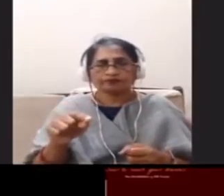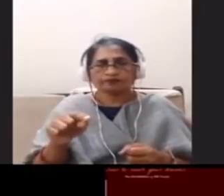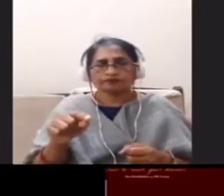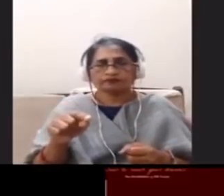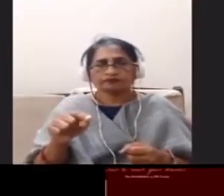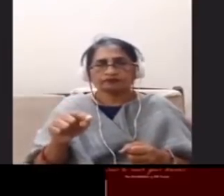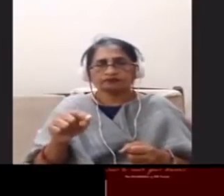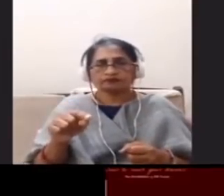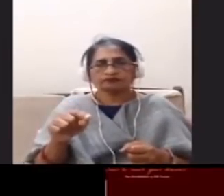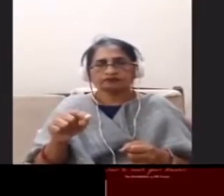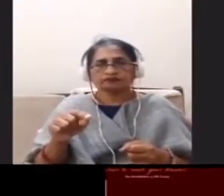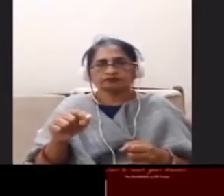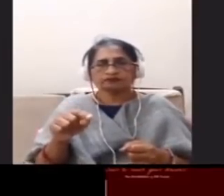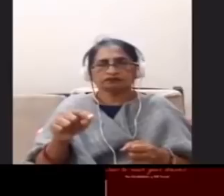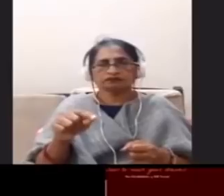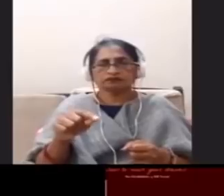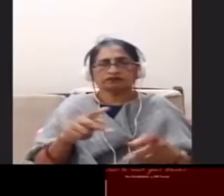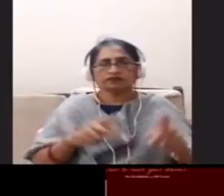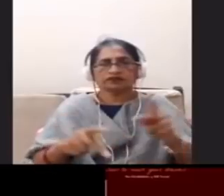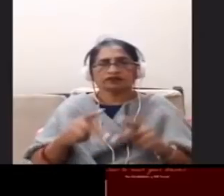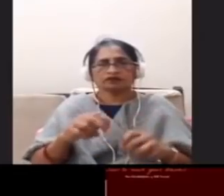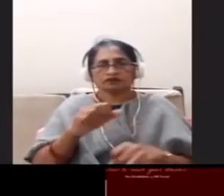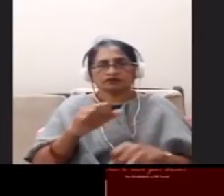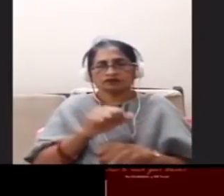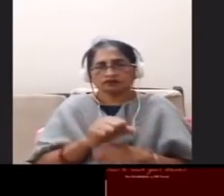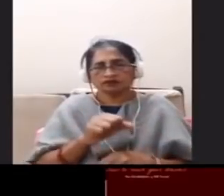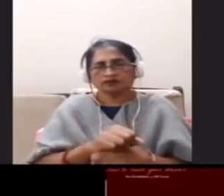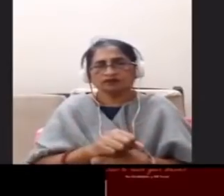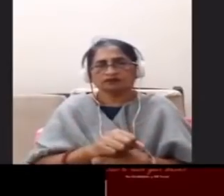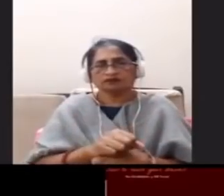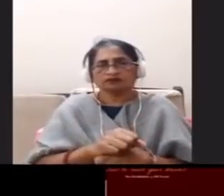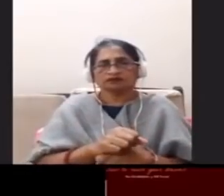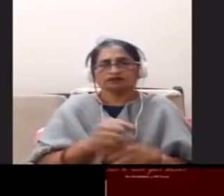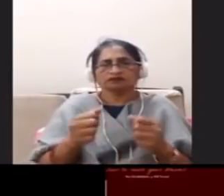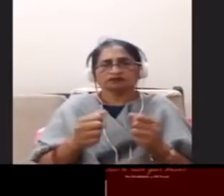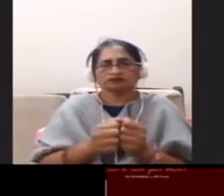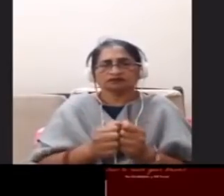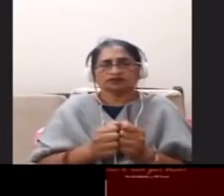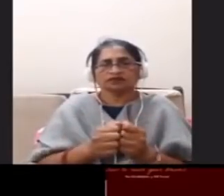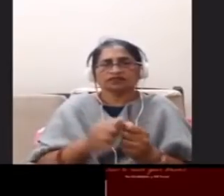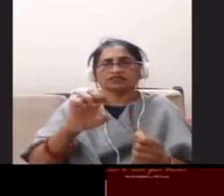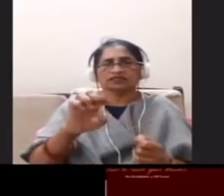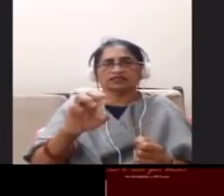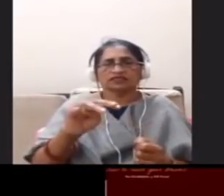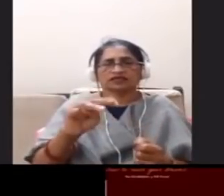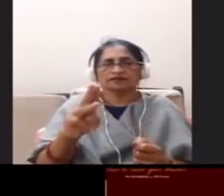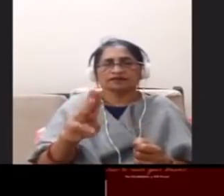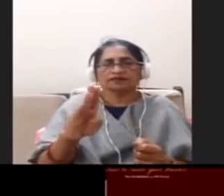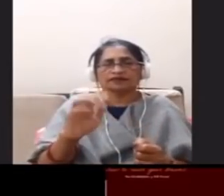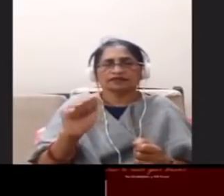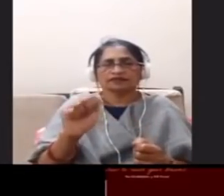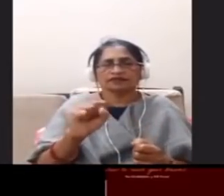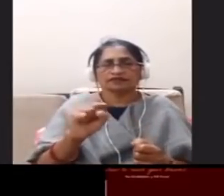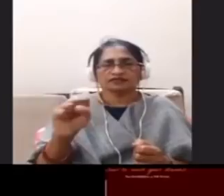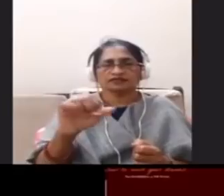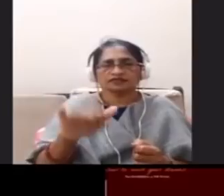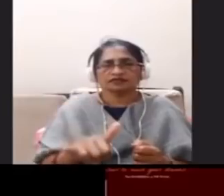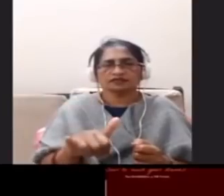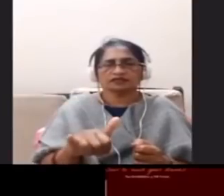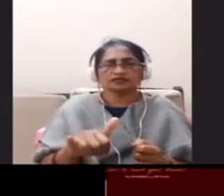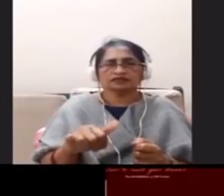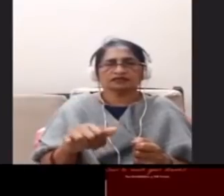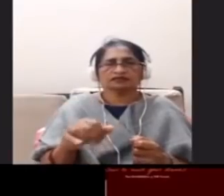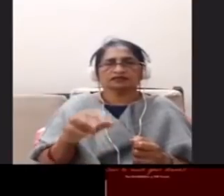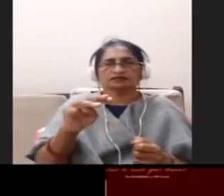environment to enable you work overseas to various embassies. Still, the ministry will ensure